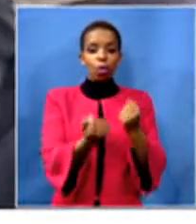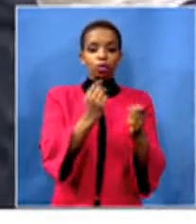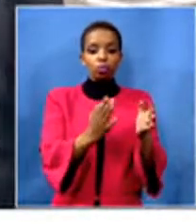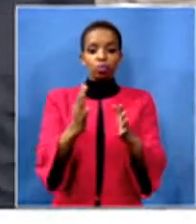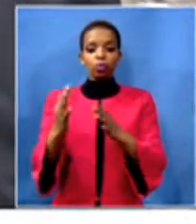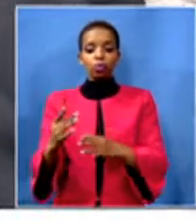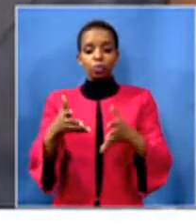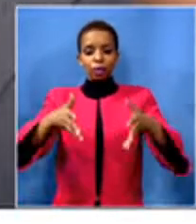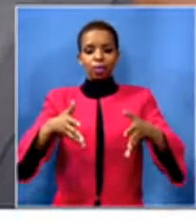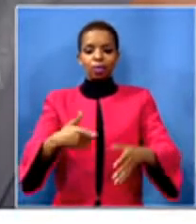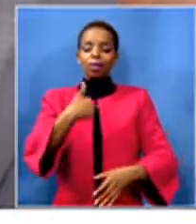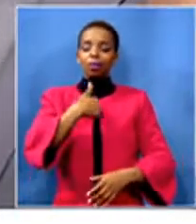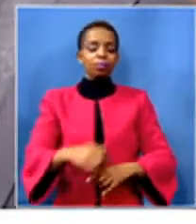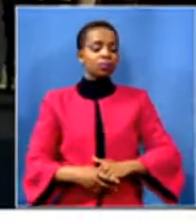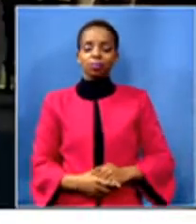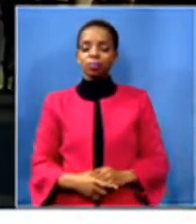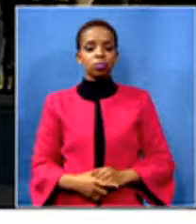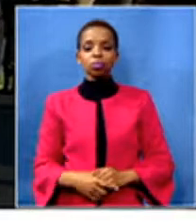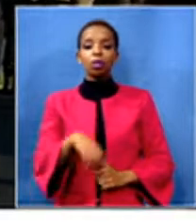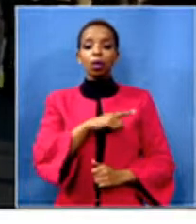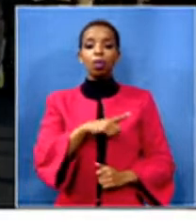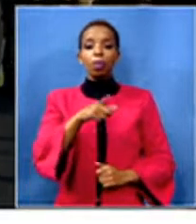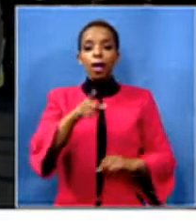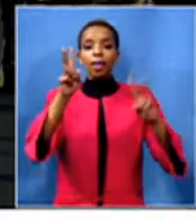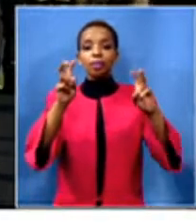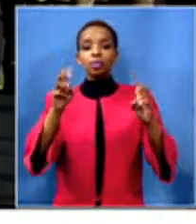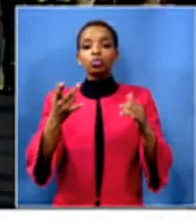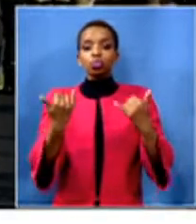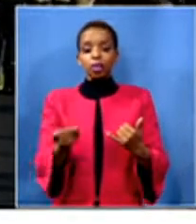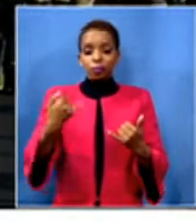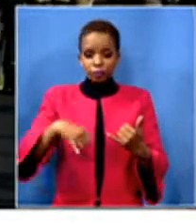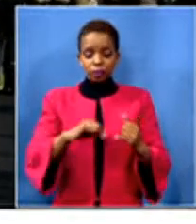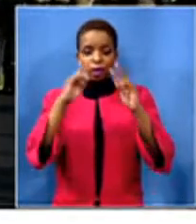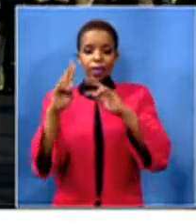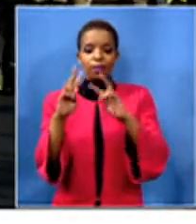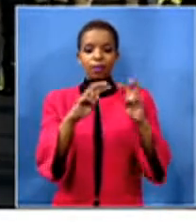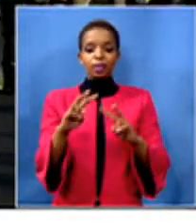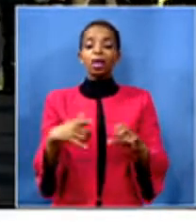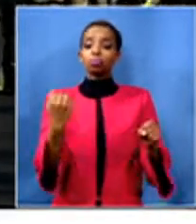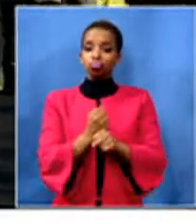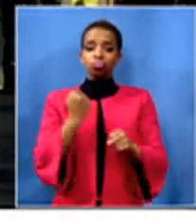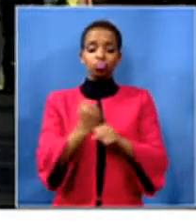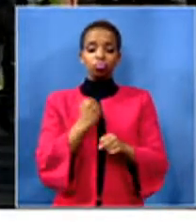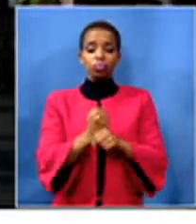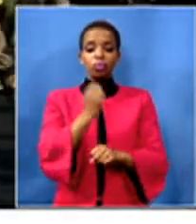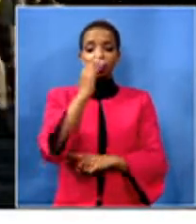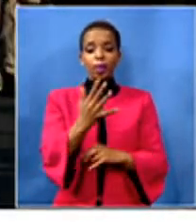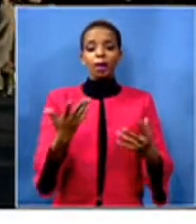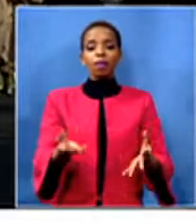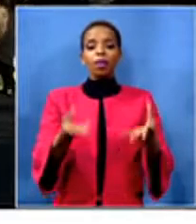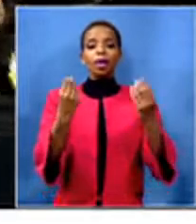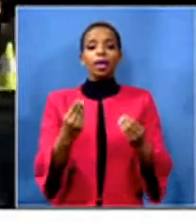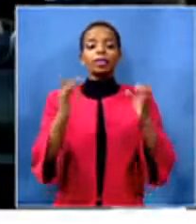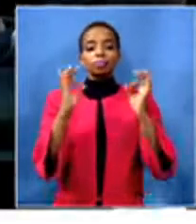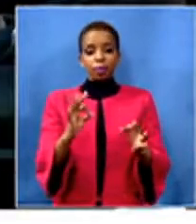sub judice. The matter is under investigation. We will be working day and night to find all the necessary evidence that needed